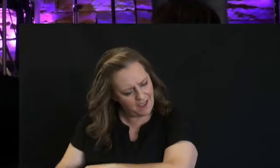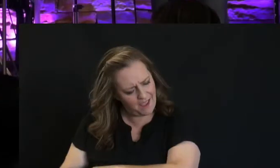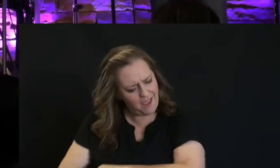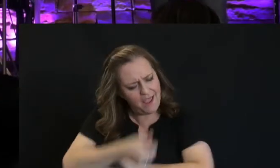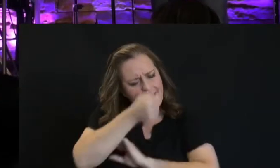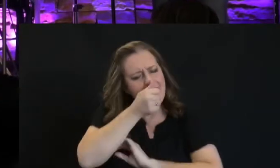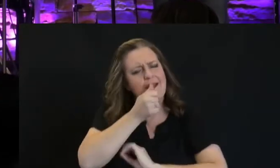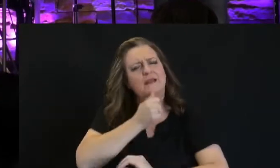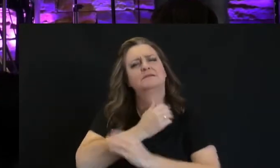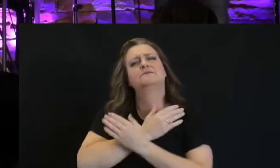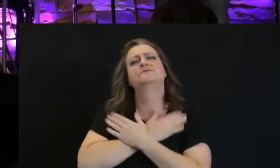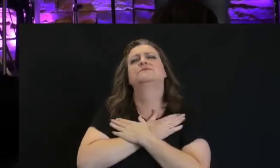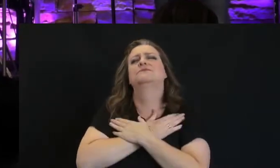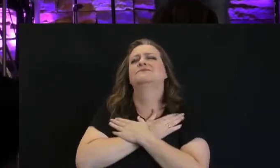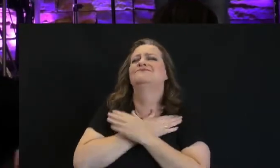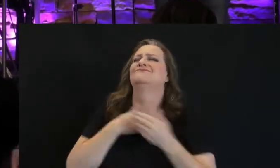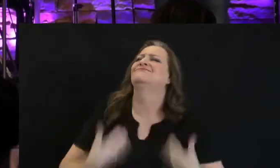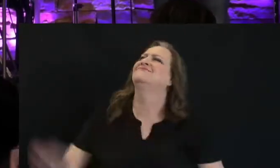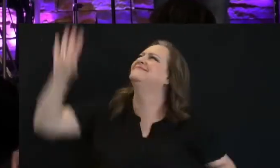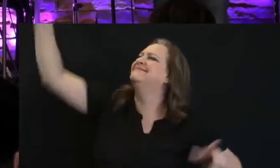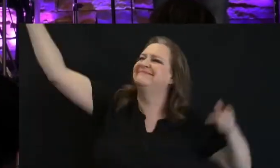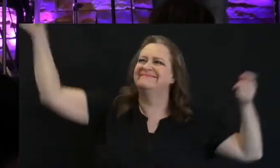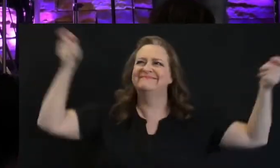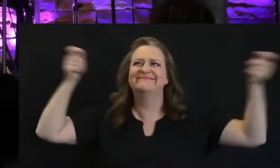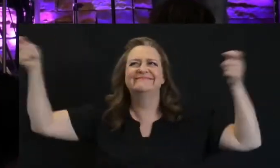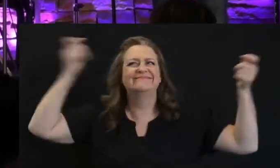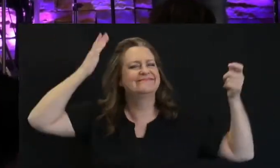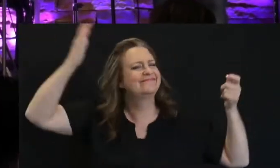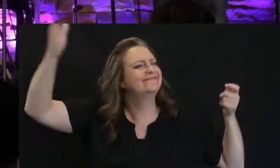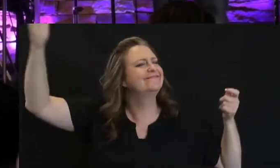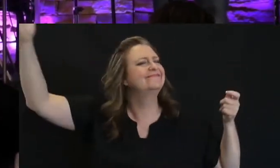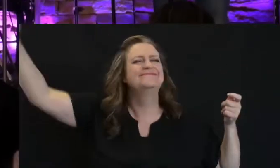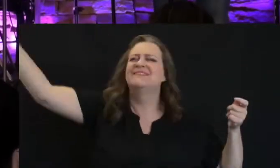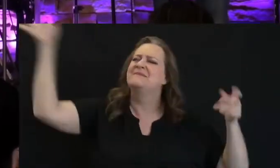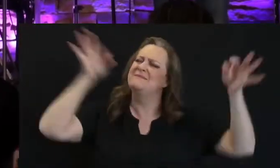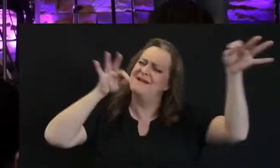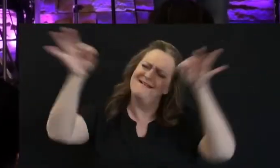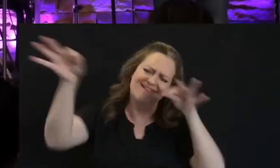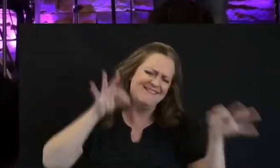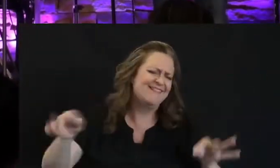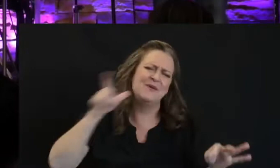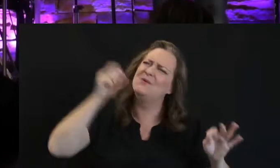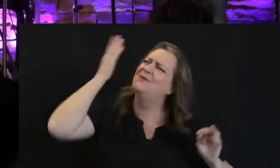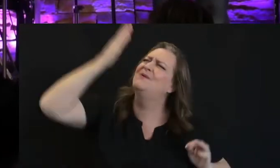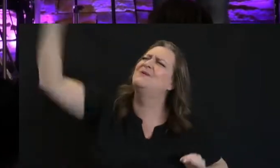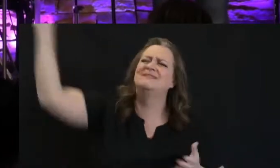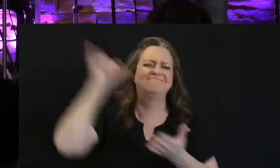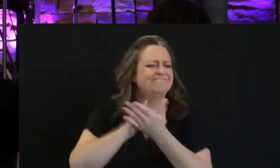Indescribable.